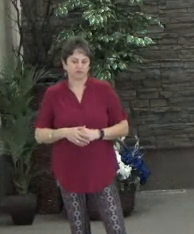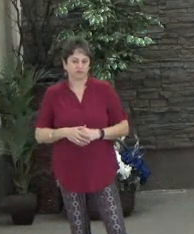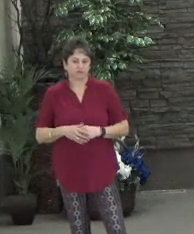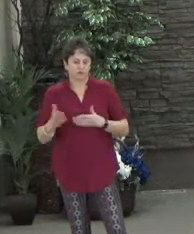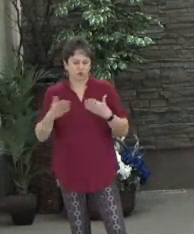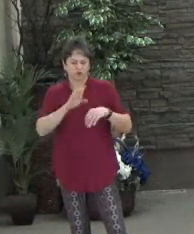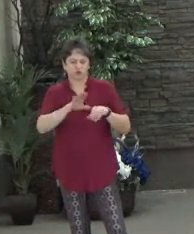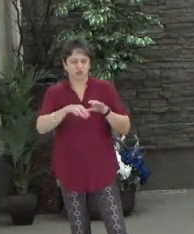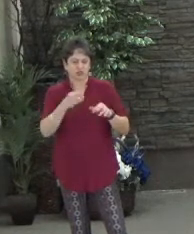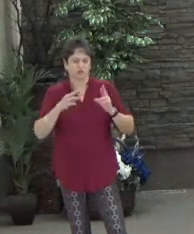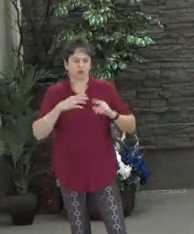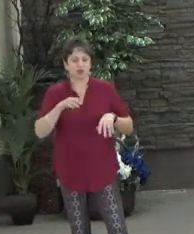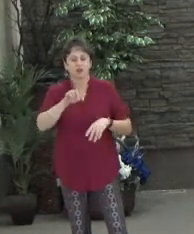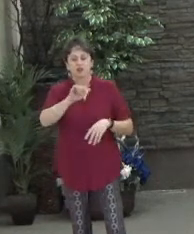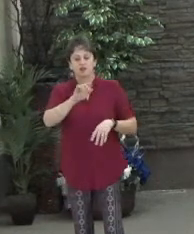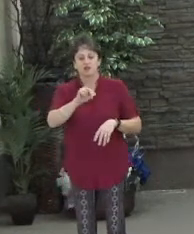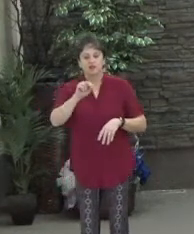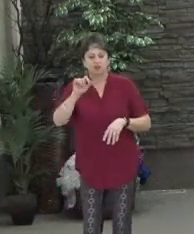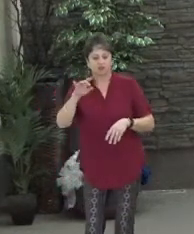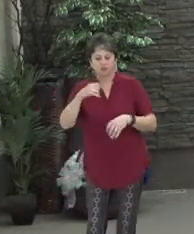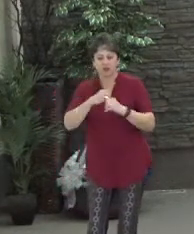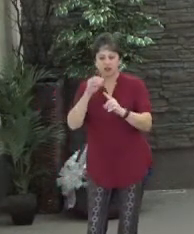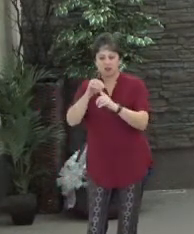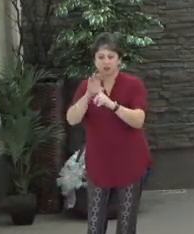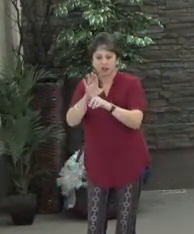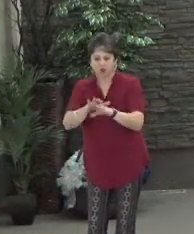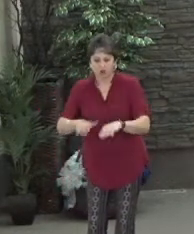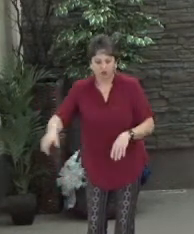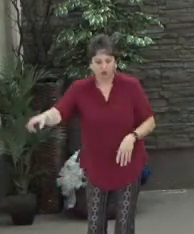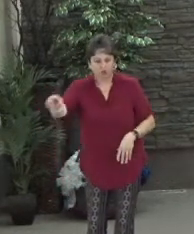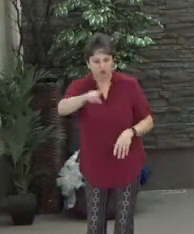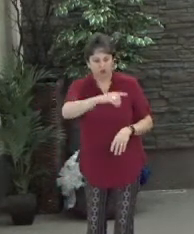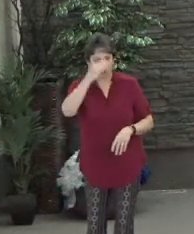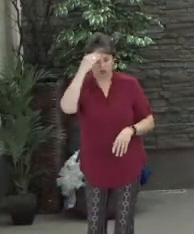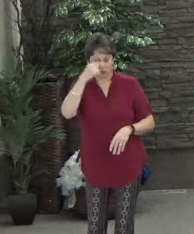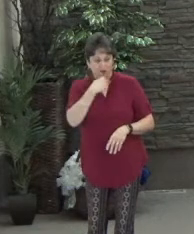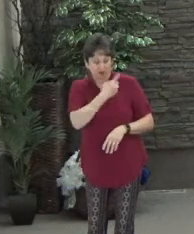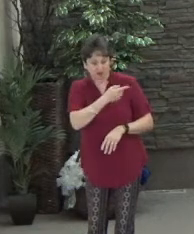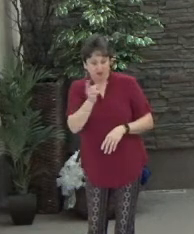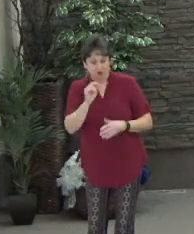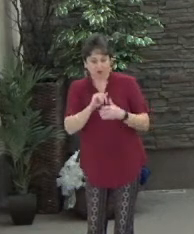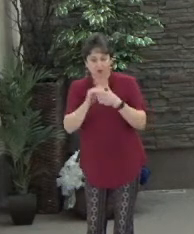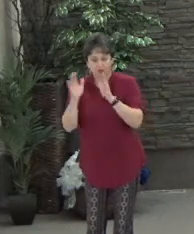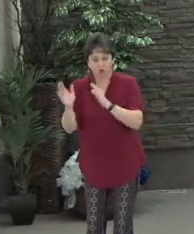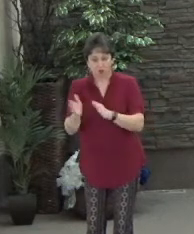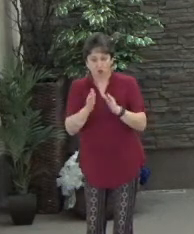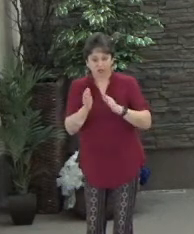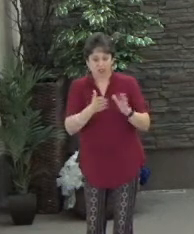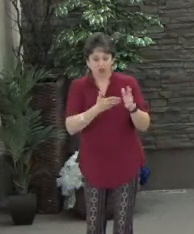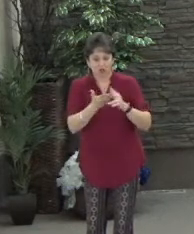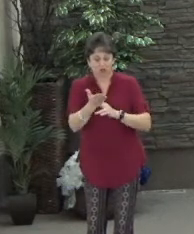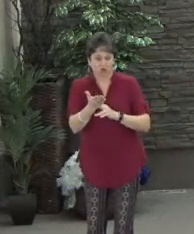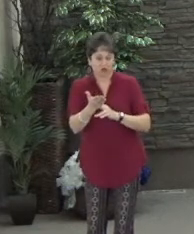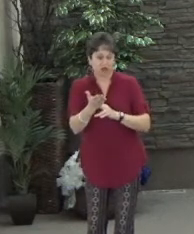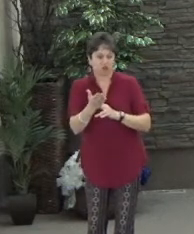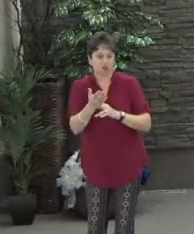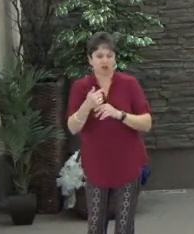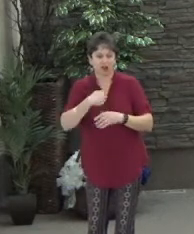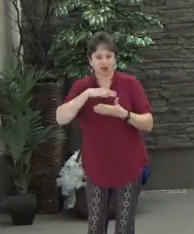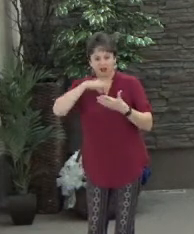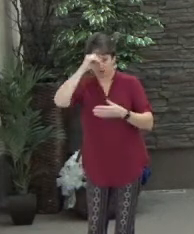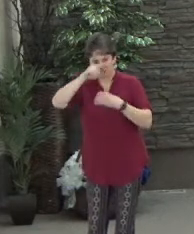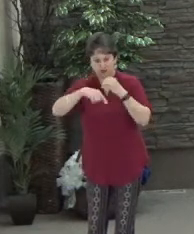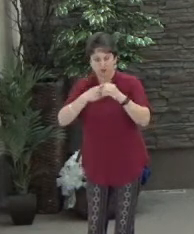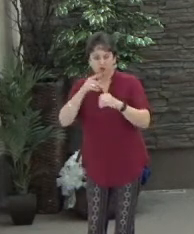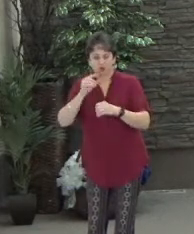Lynn Anderson has made an impact on you, I know. And I can tell you that the organization through which I learned about